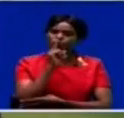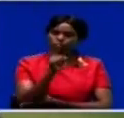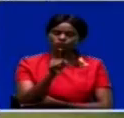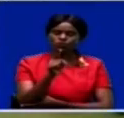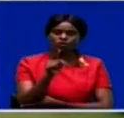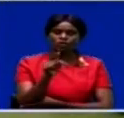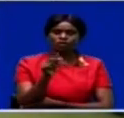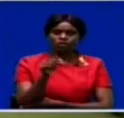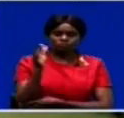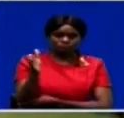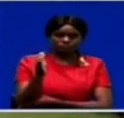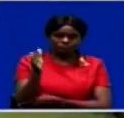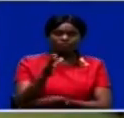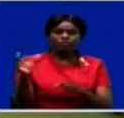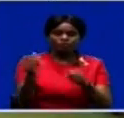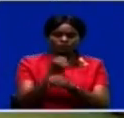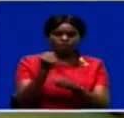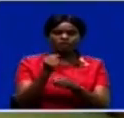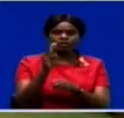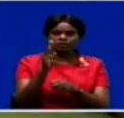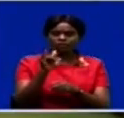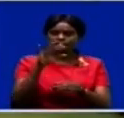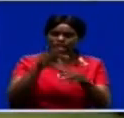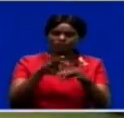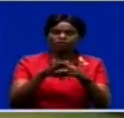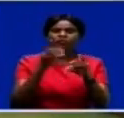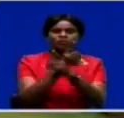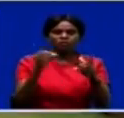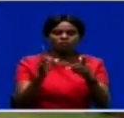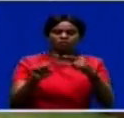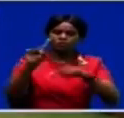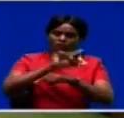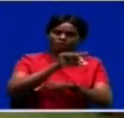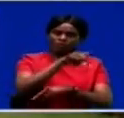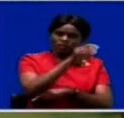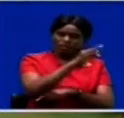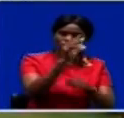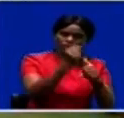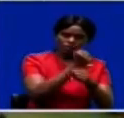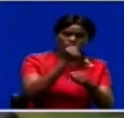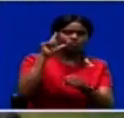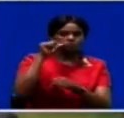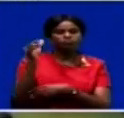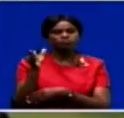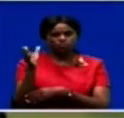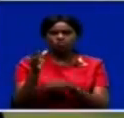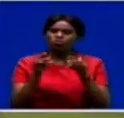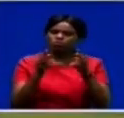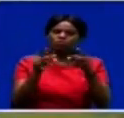Sesheke by-election. This is a democracy. Today PF wins, tomorrow UPND wins. This is the way it should